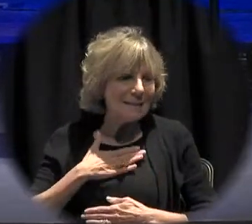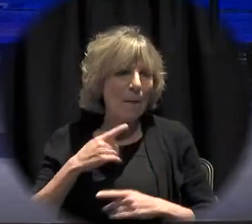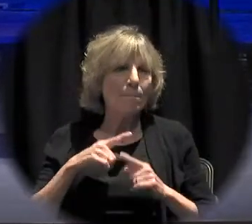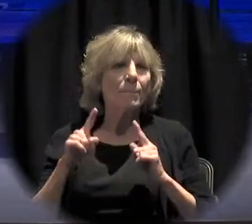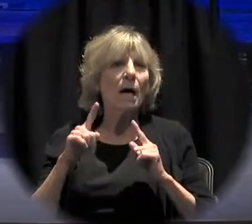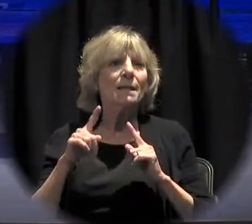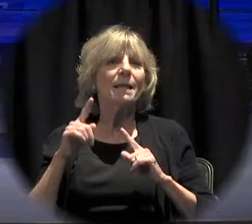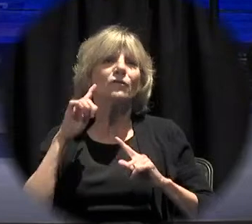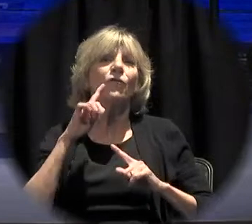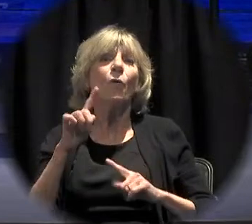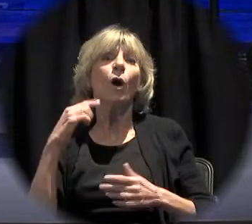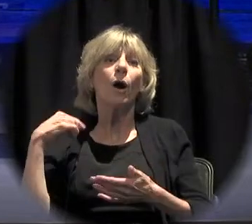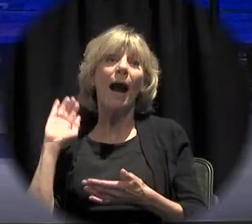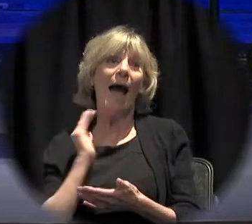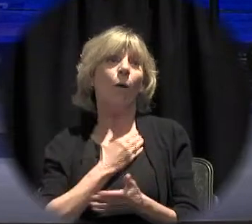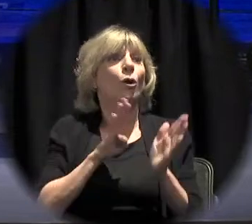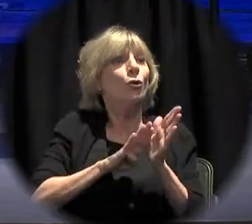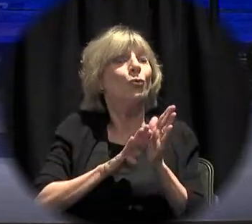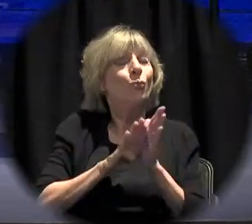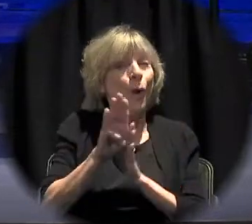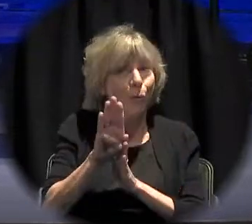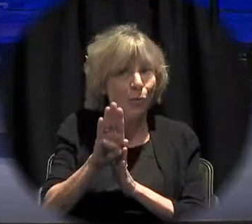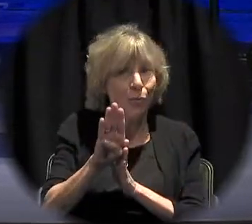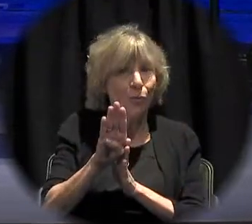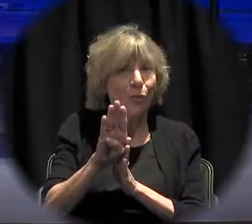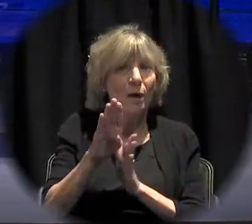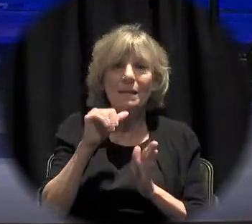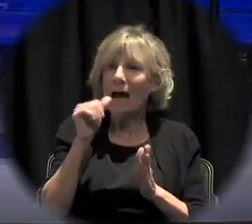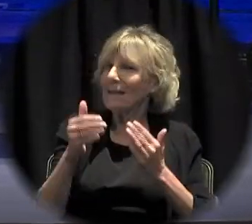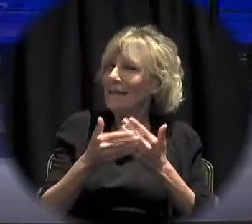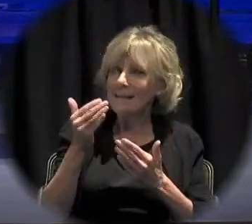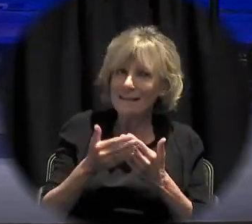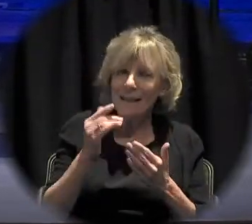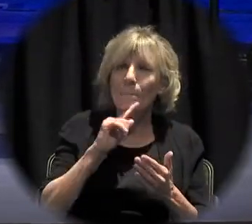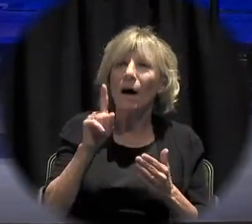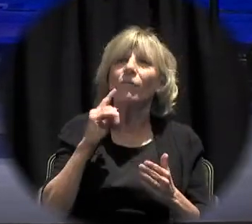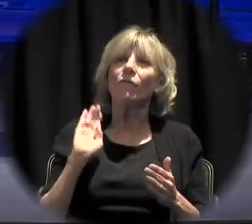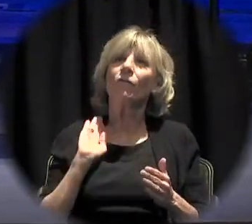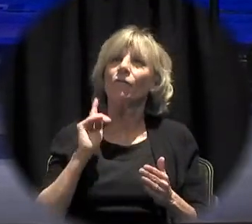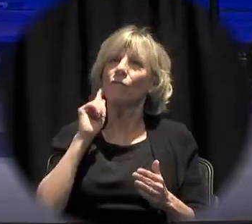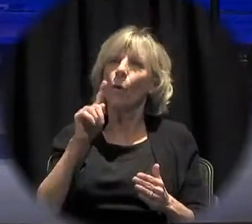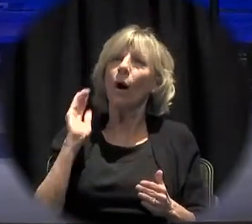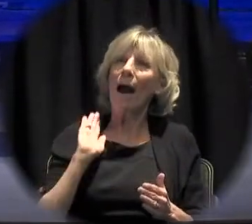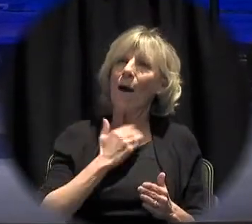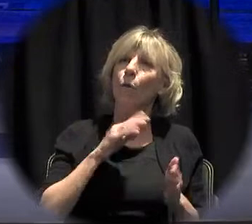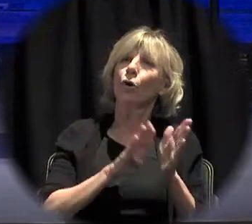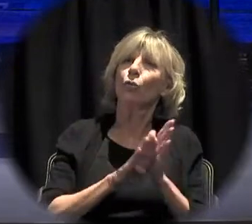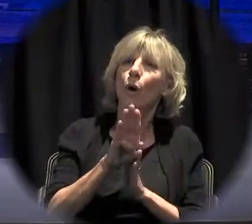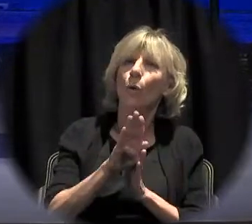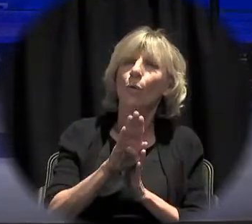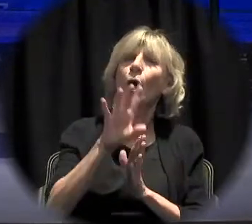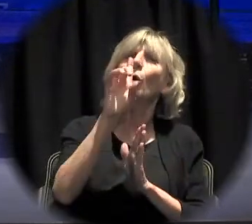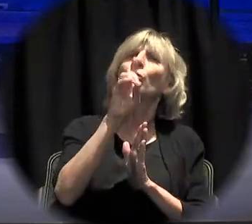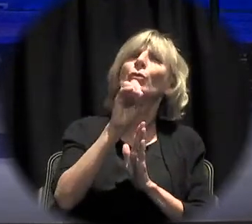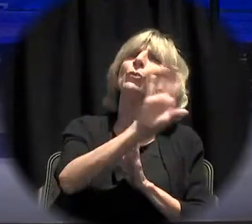Is that what our children experience, even in unpleasant correction of them? Do they see that heart for them?